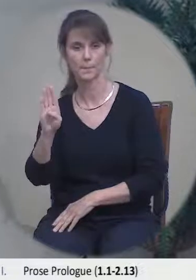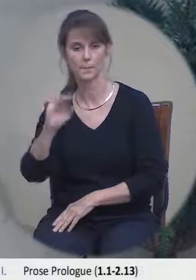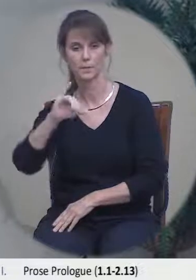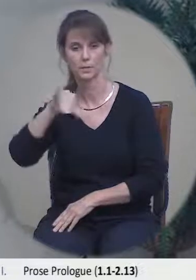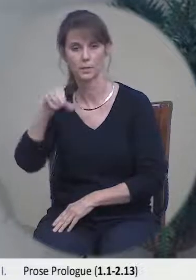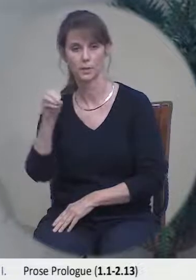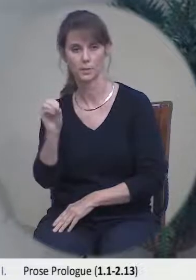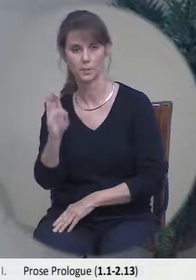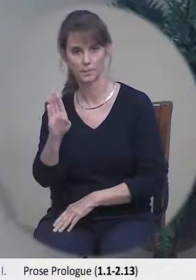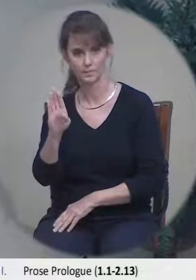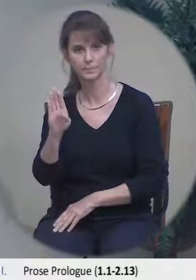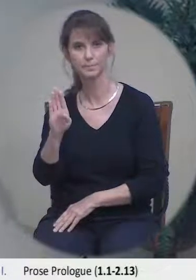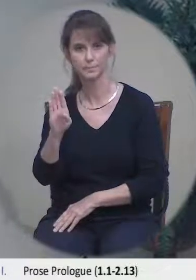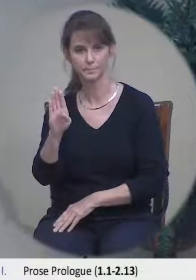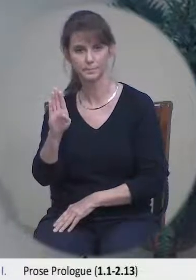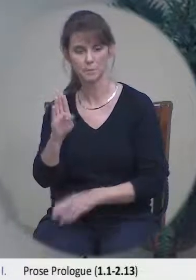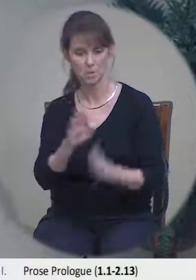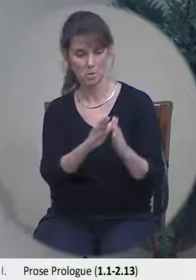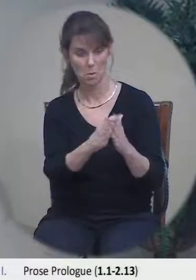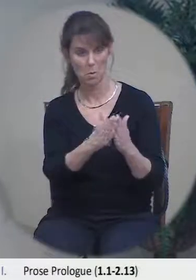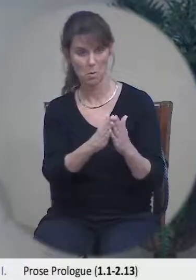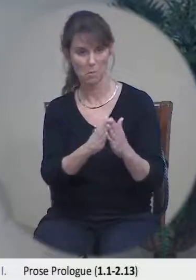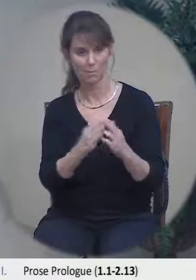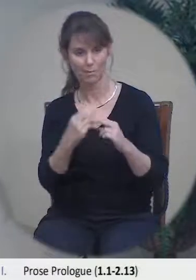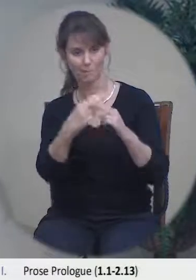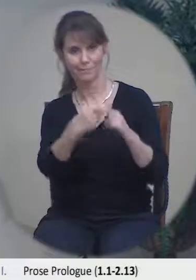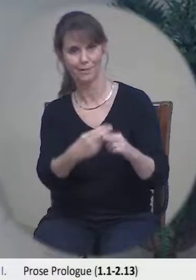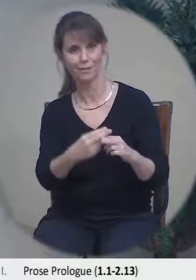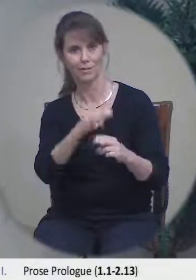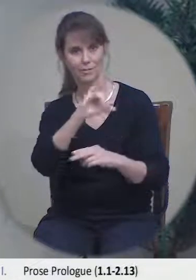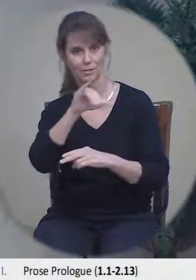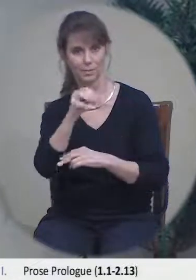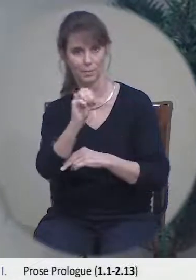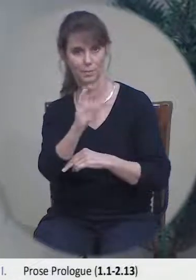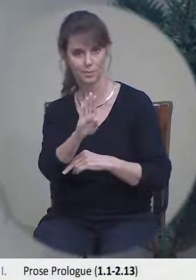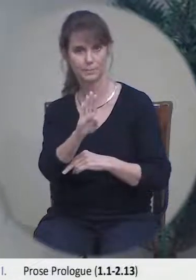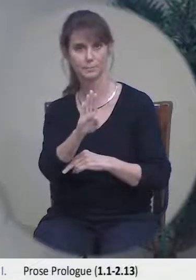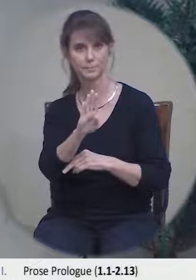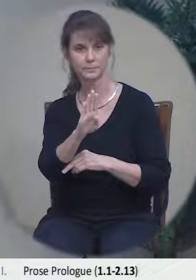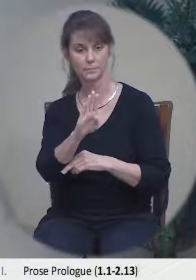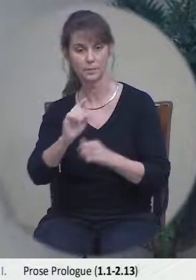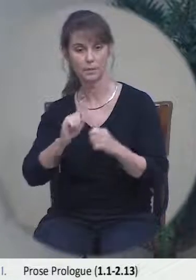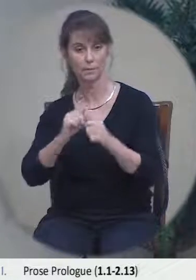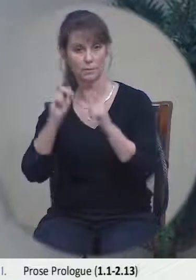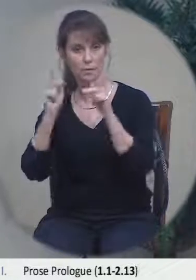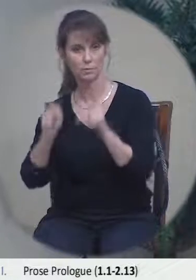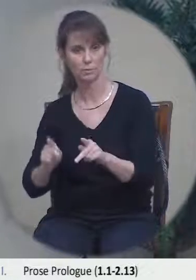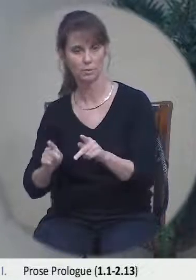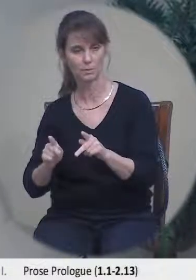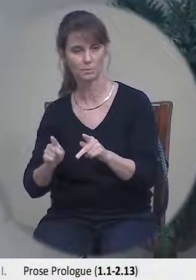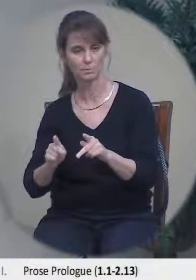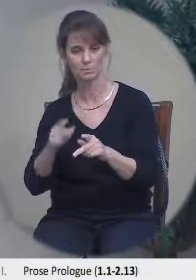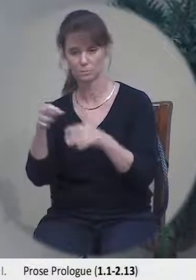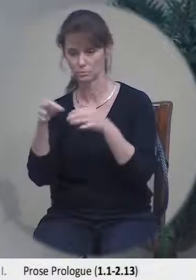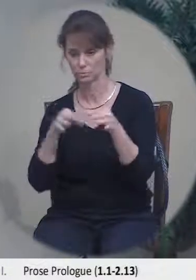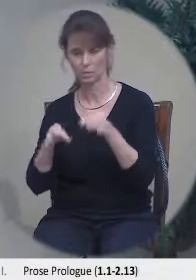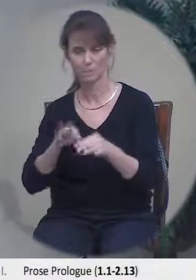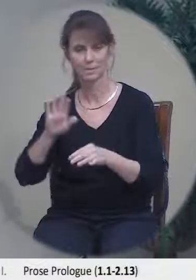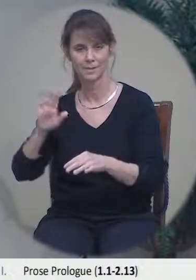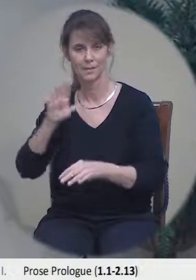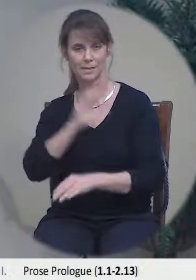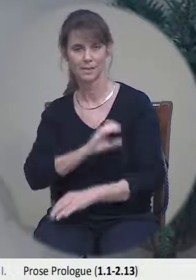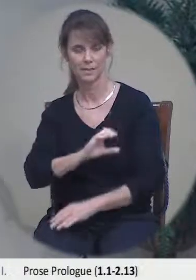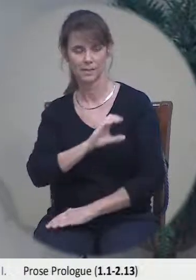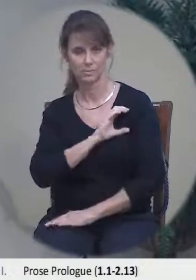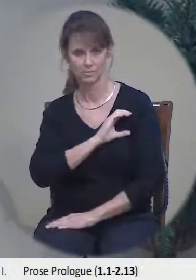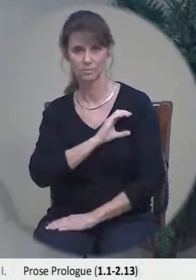appears on this book. And the very first thing that we're exposed to is the character of Job. And what